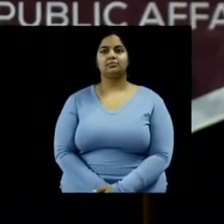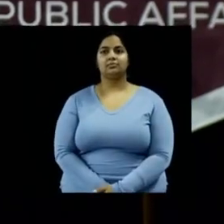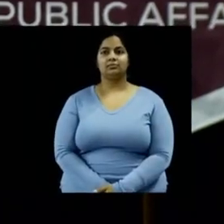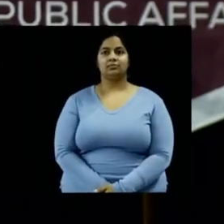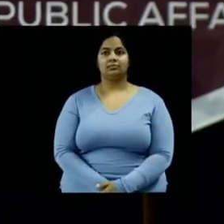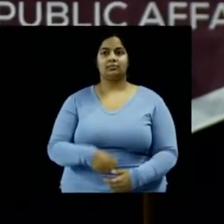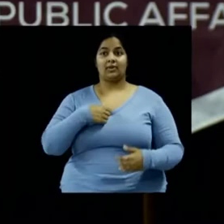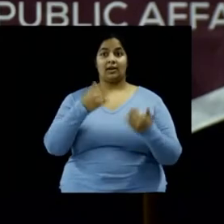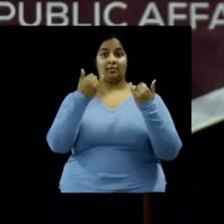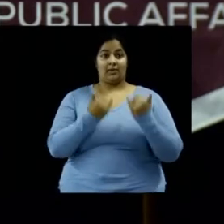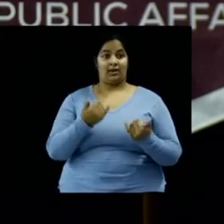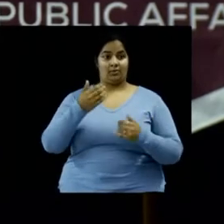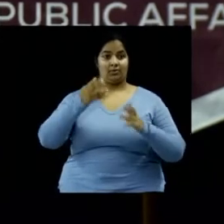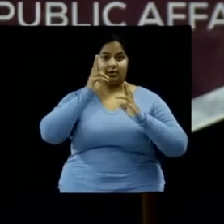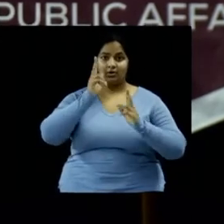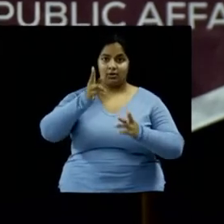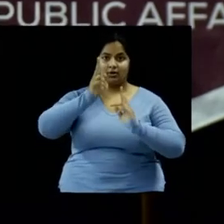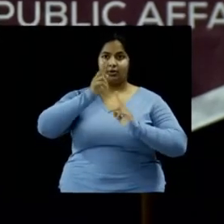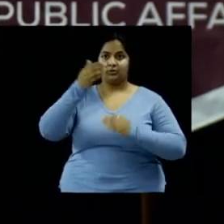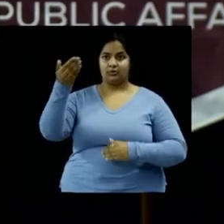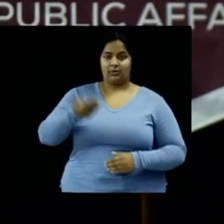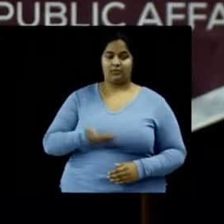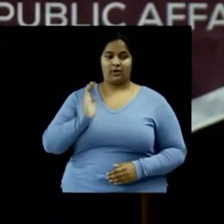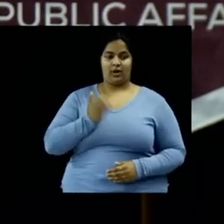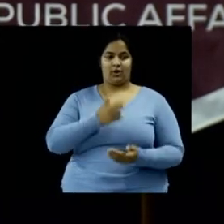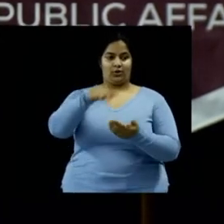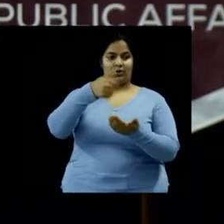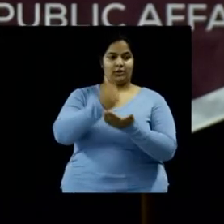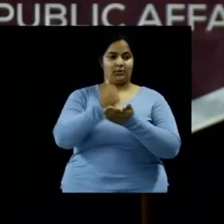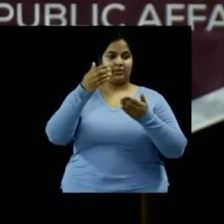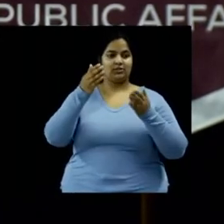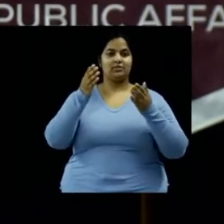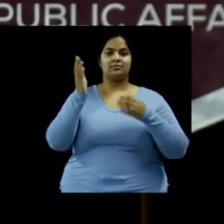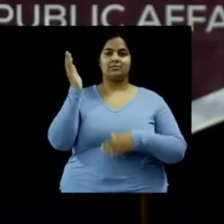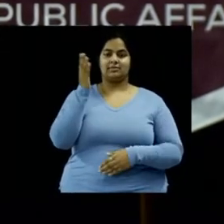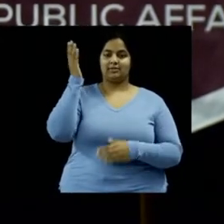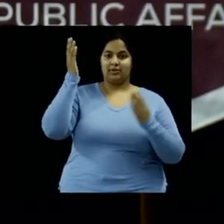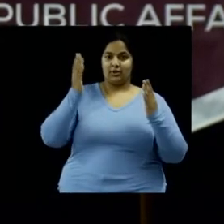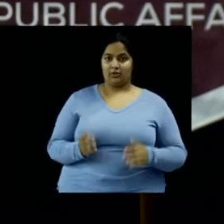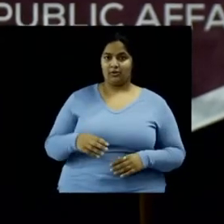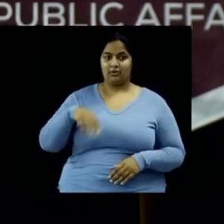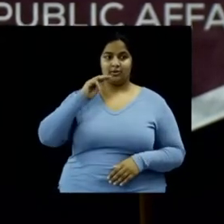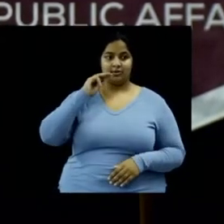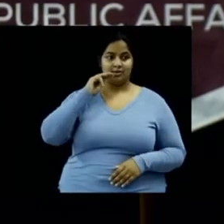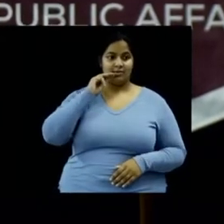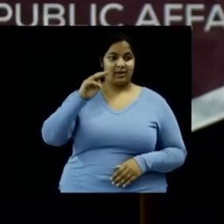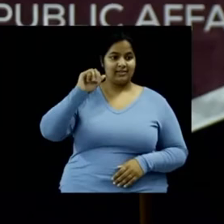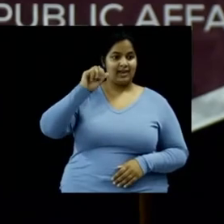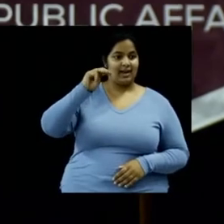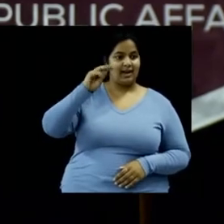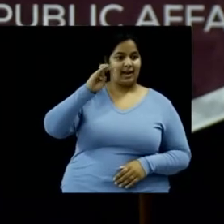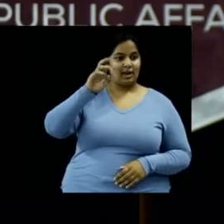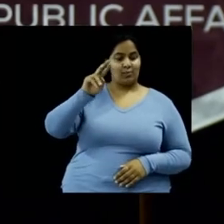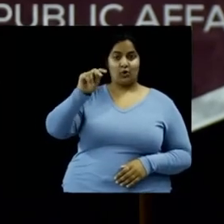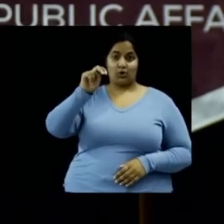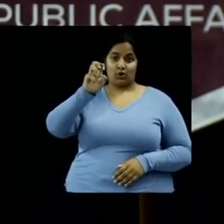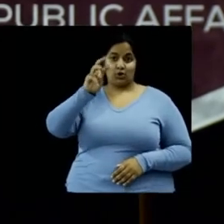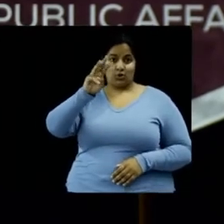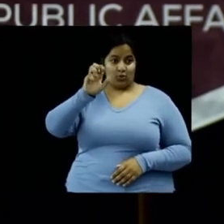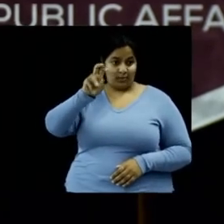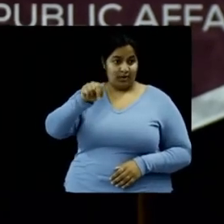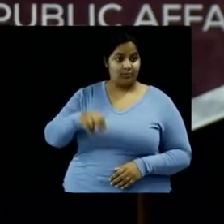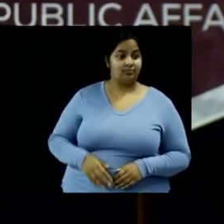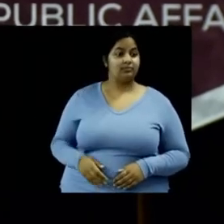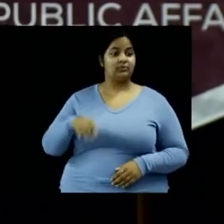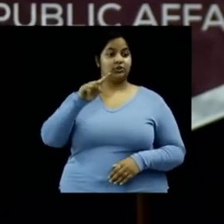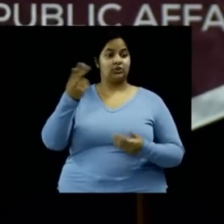I'm now honored to introduce our commencement speaker, Ms. Amber Newman. Amber joined